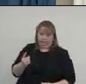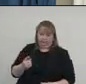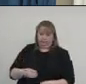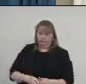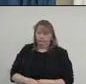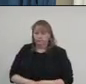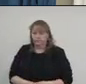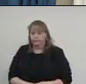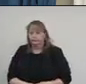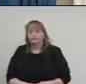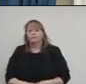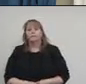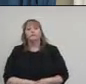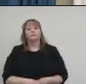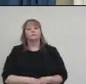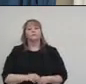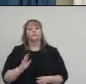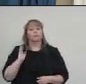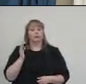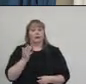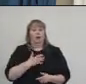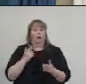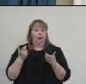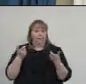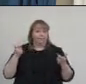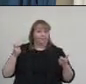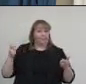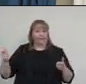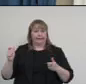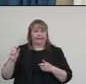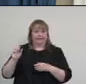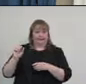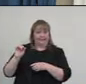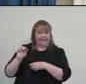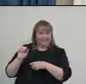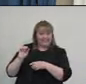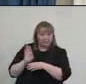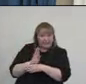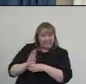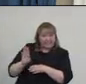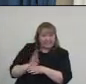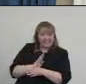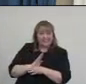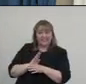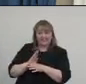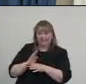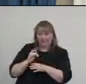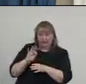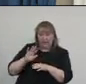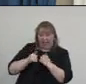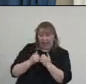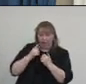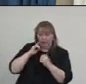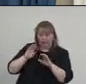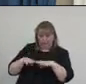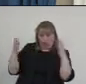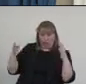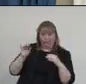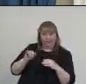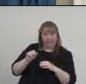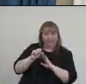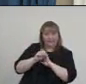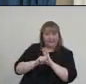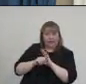comes to our biggest industry, all final decisions on how gaming establishments reopen in the state of Nevada will